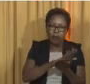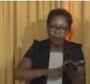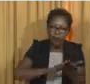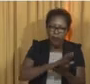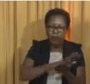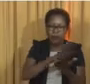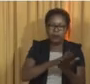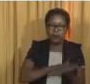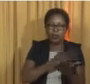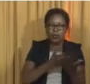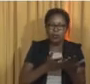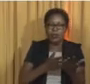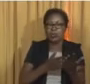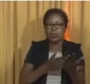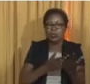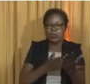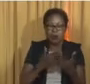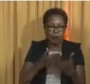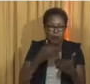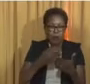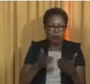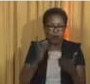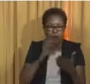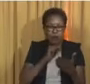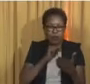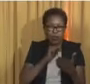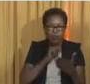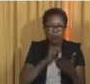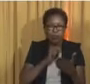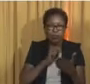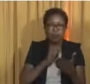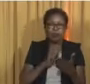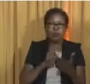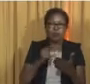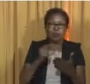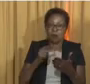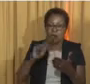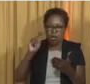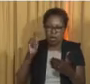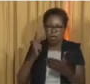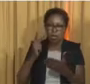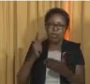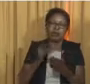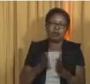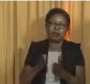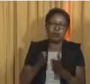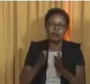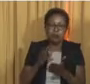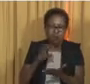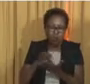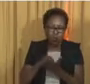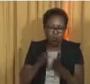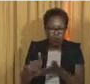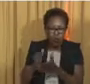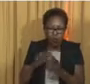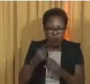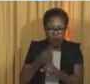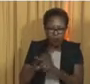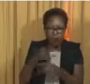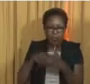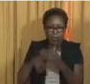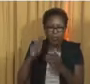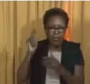constitutional system before exhausting homegrown mechanisms. Moreover, I fully agree with